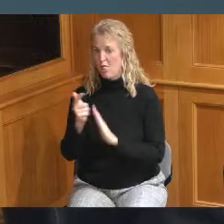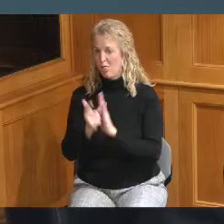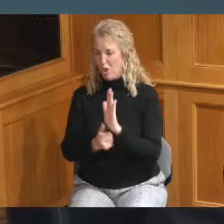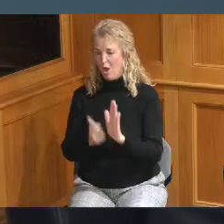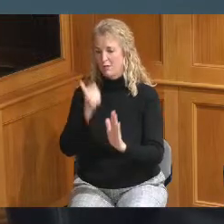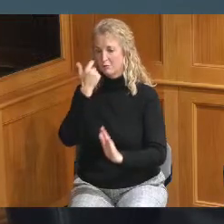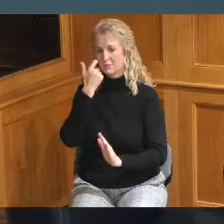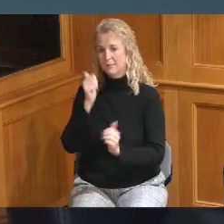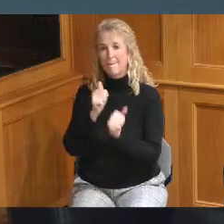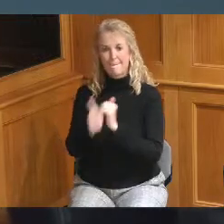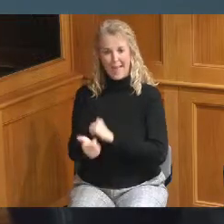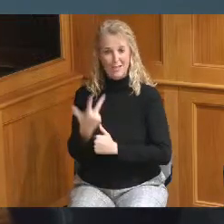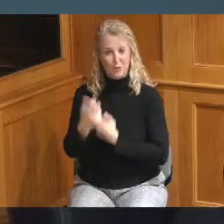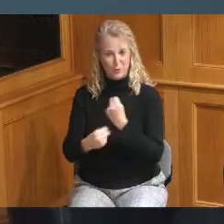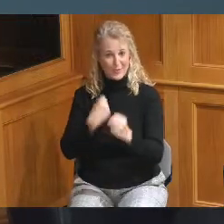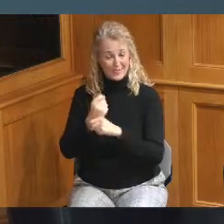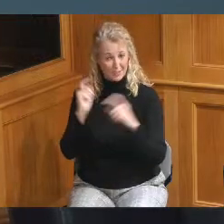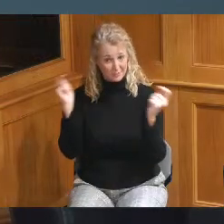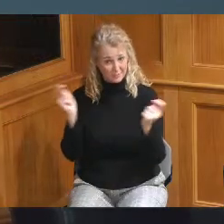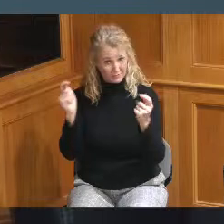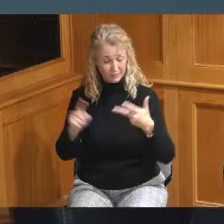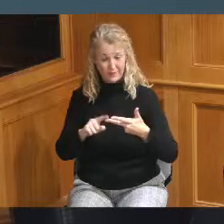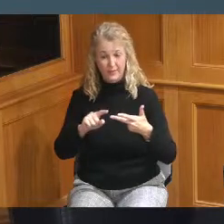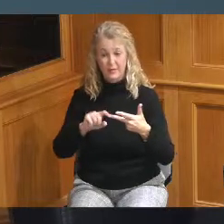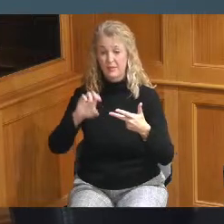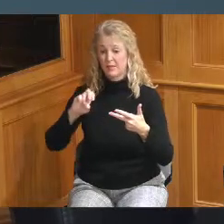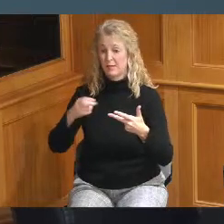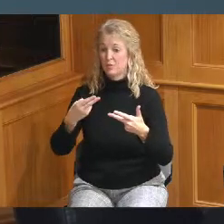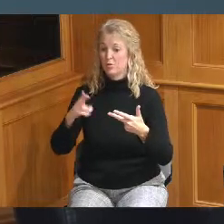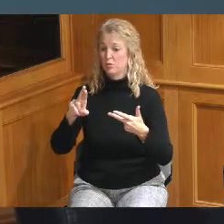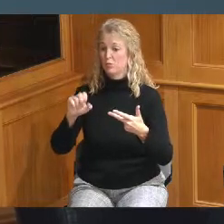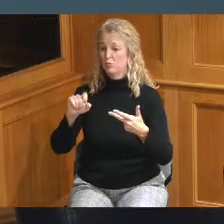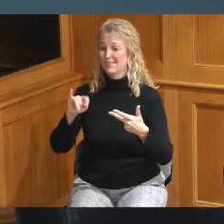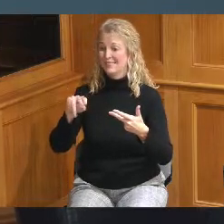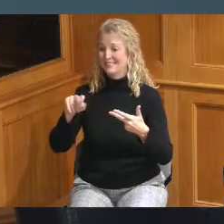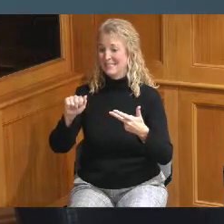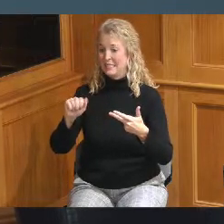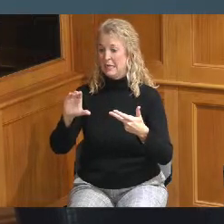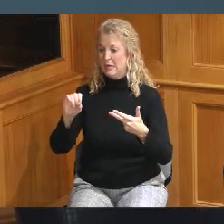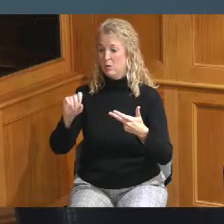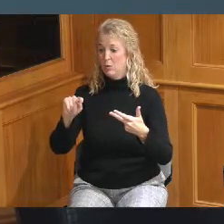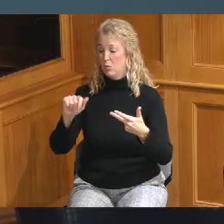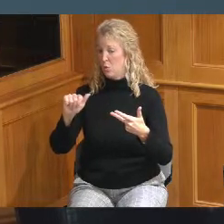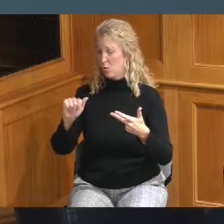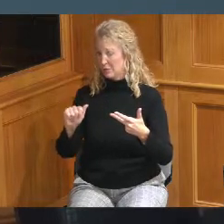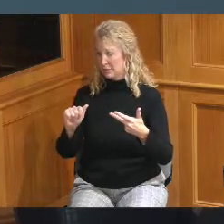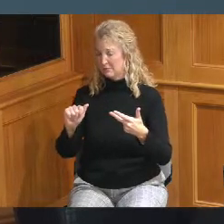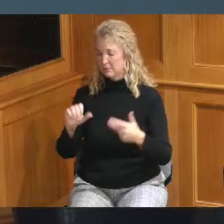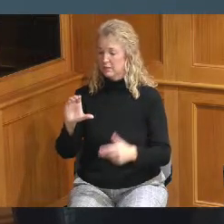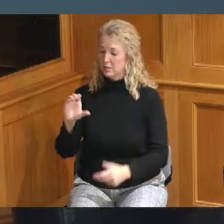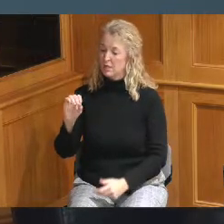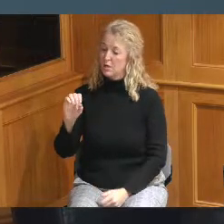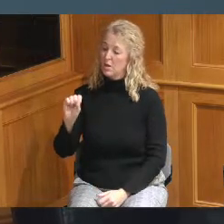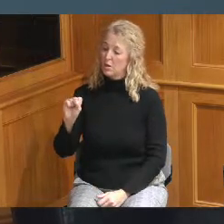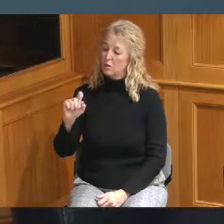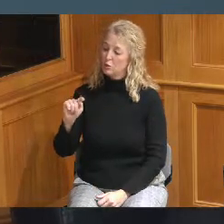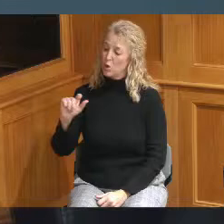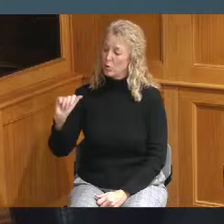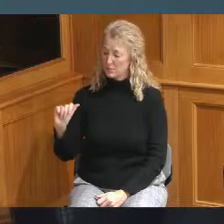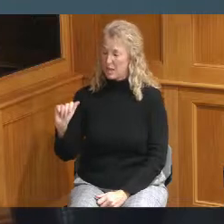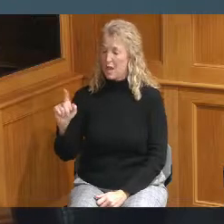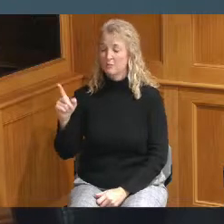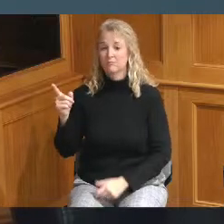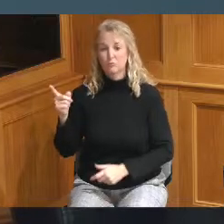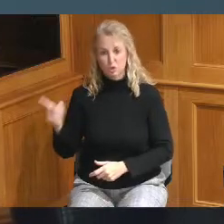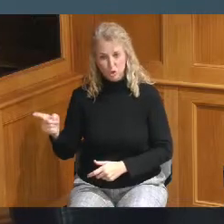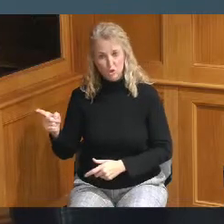then Christina Costa, who's the Deputy Assistant to the President, talked about how President Joe Biden,